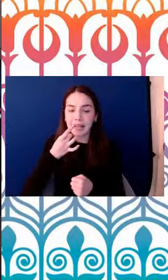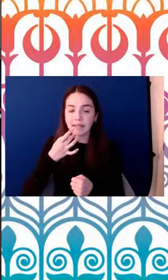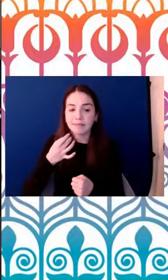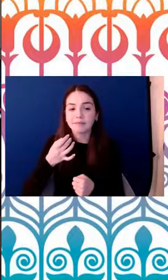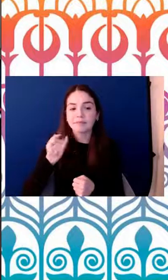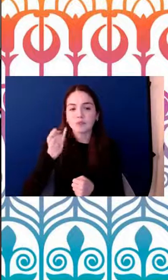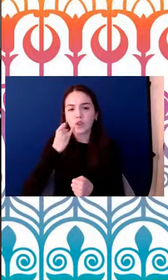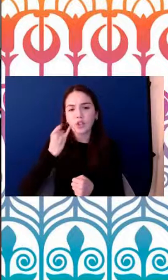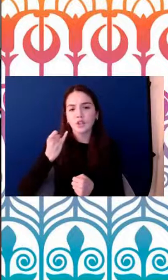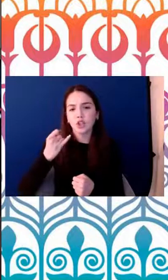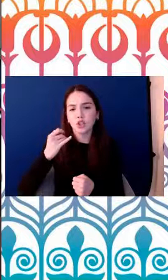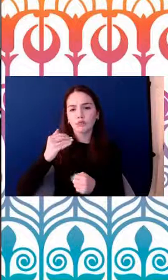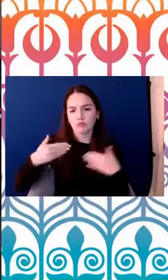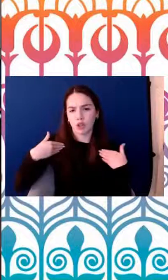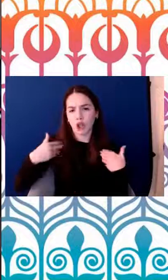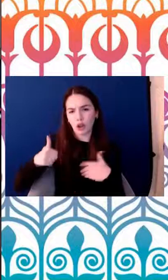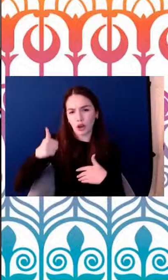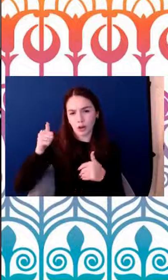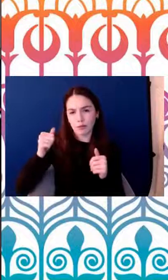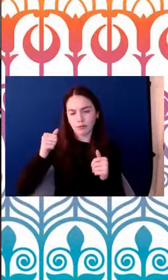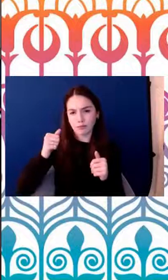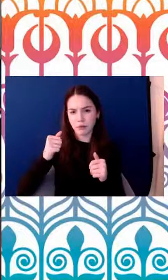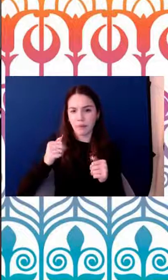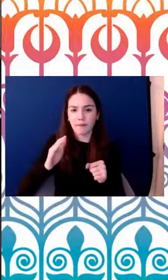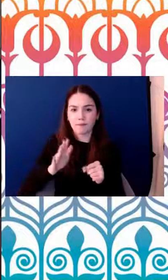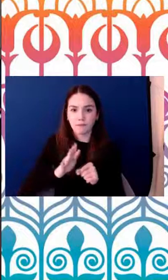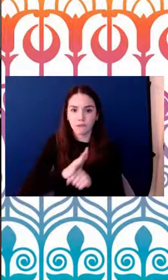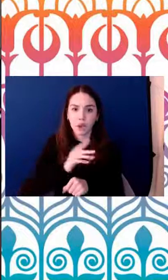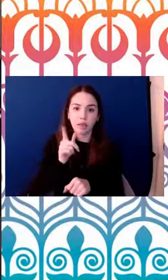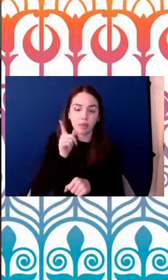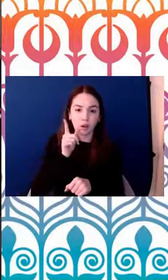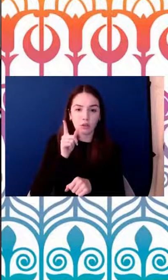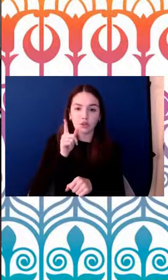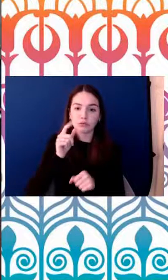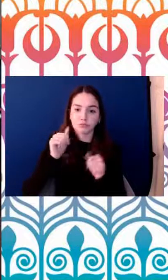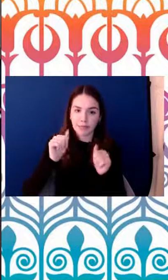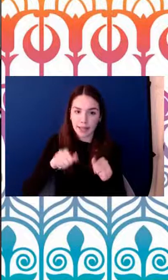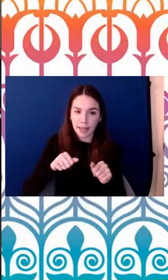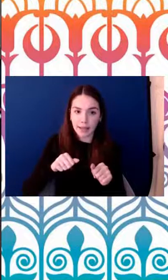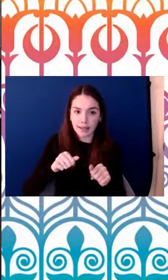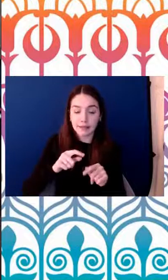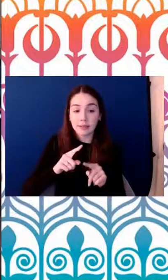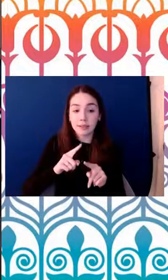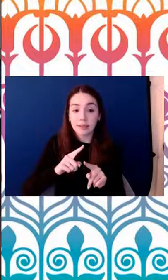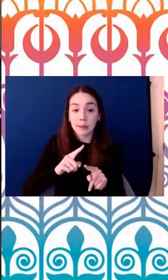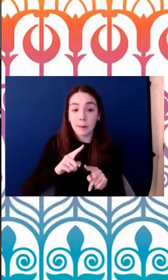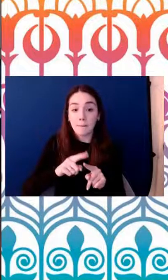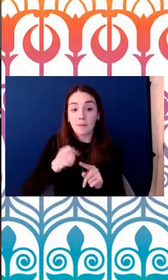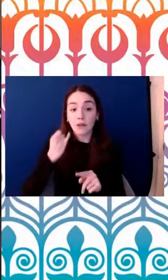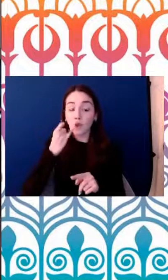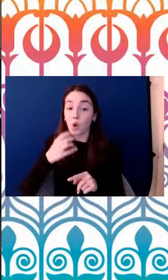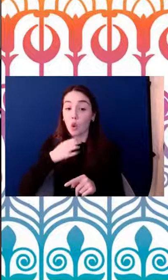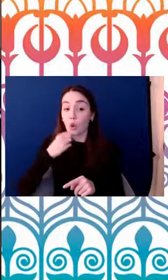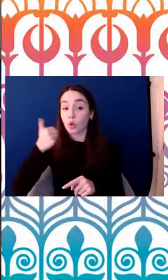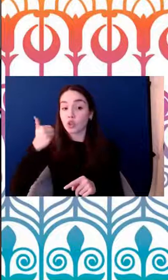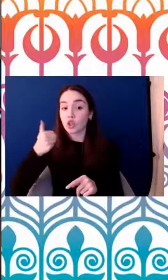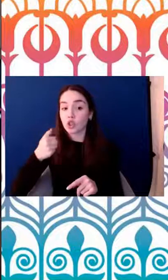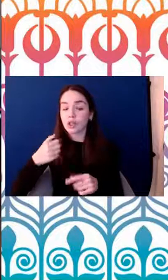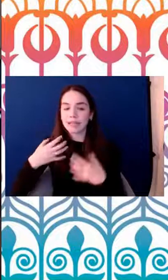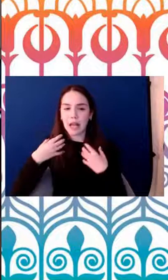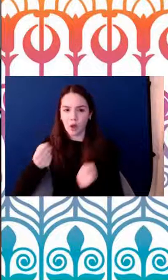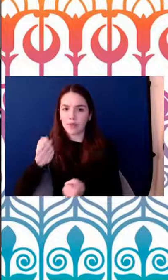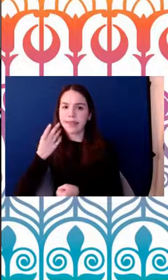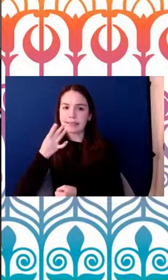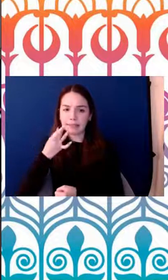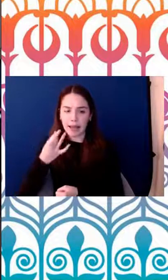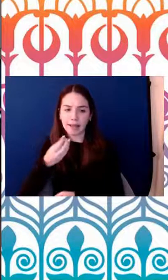meal. If you are older and you already work out a lot, it could be a very healthy snack for you. So we are